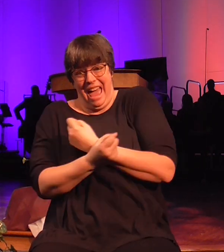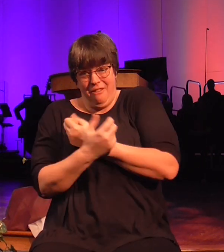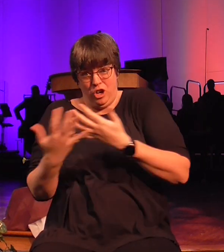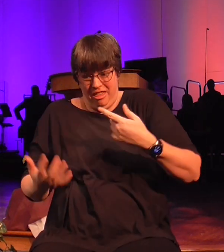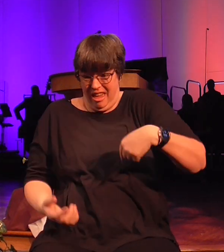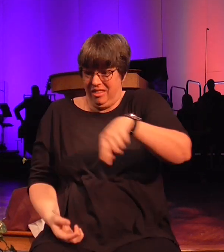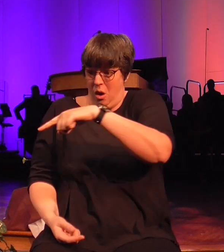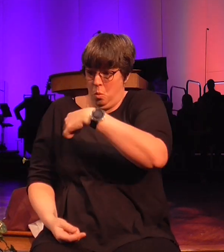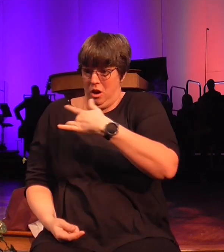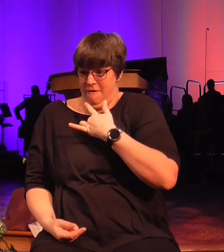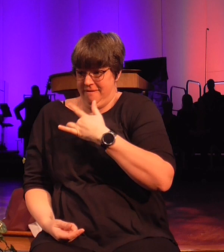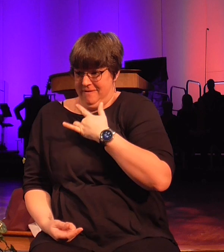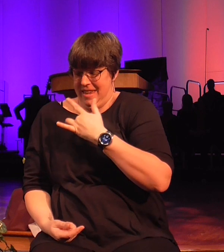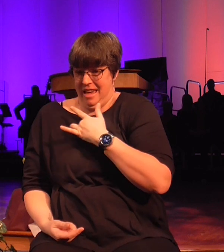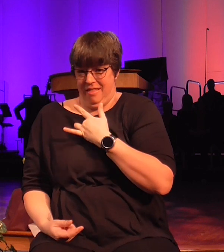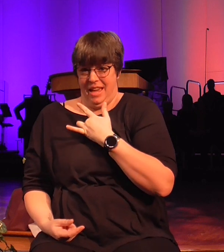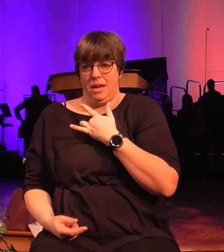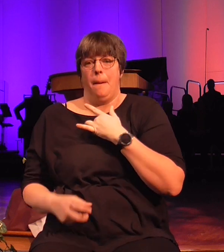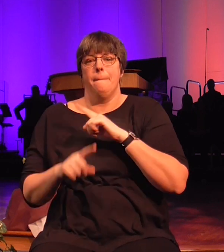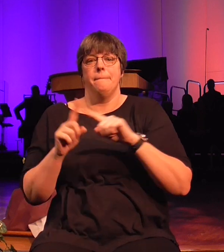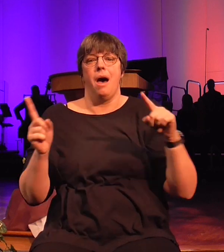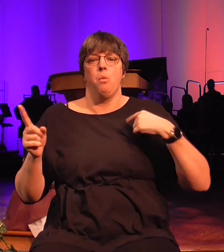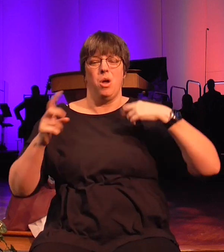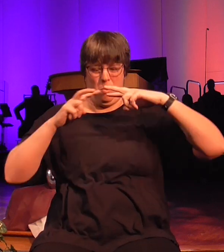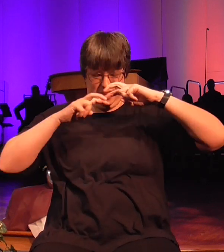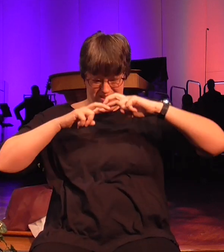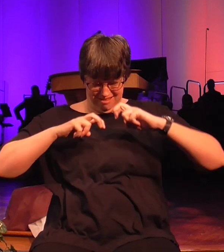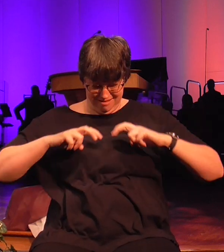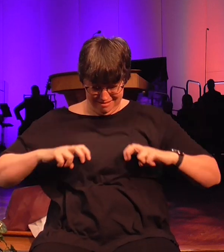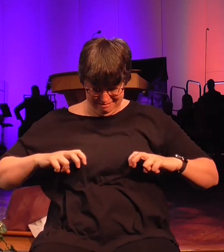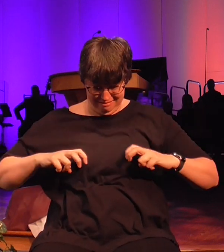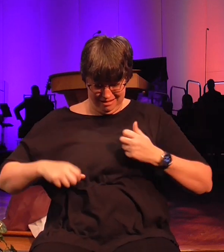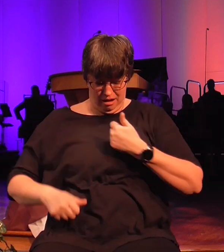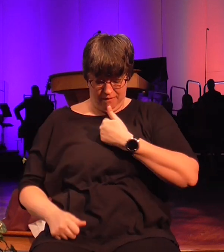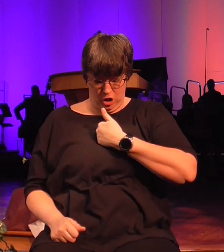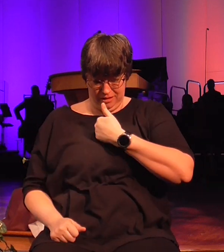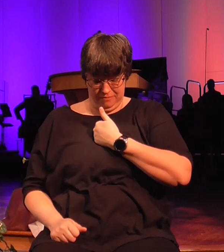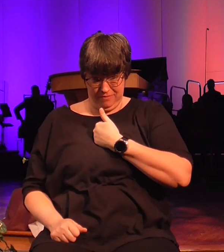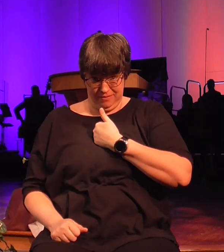that as we go into the inner space within us,